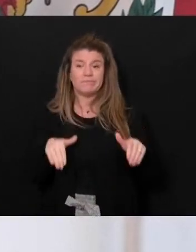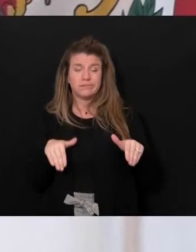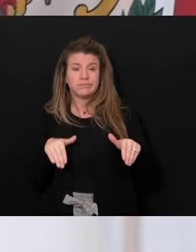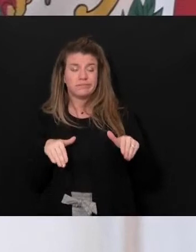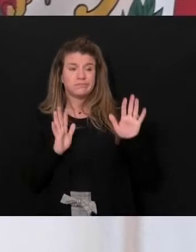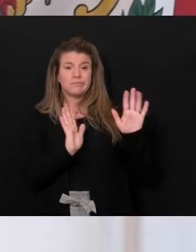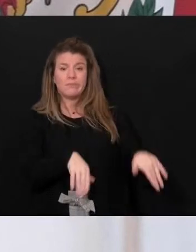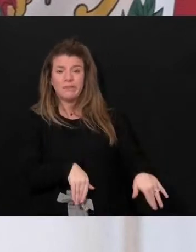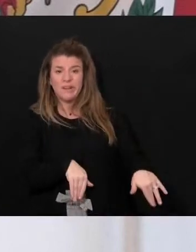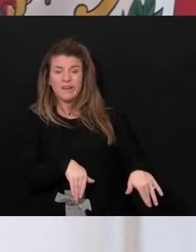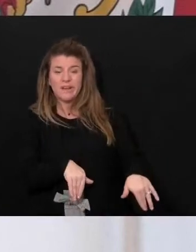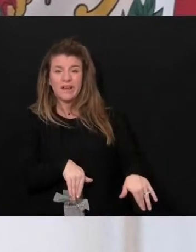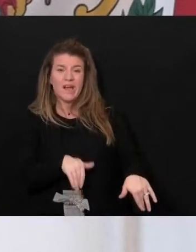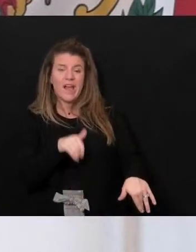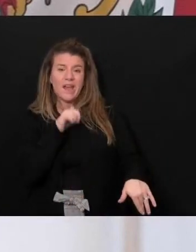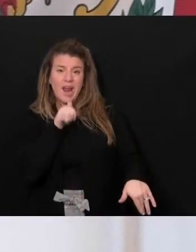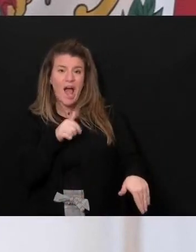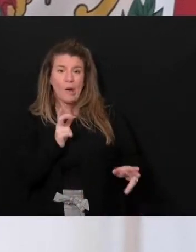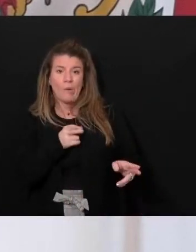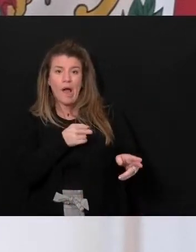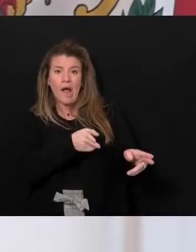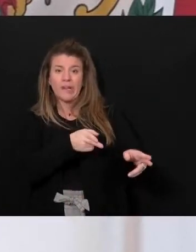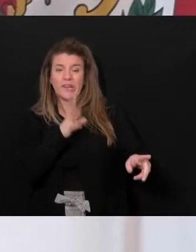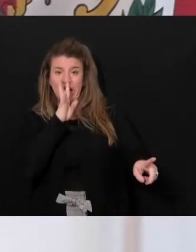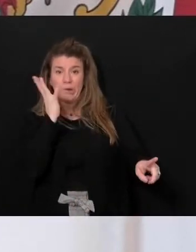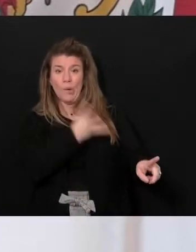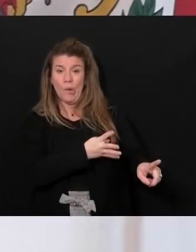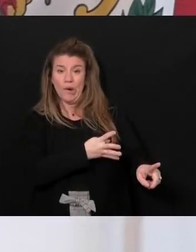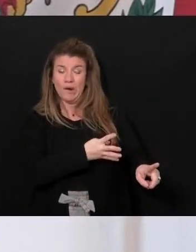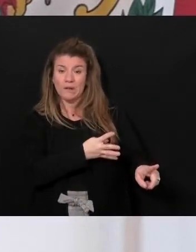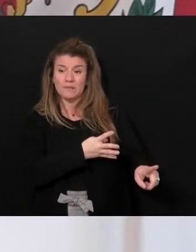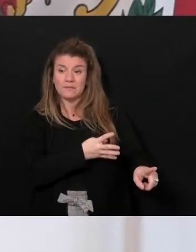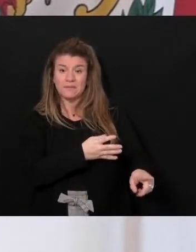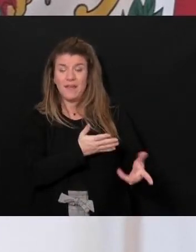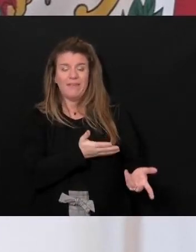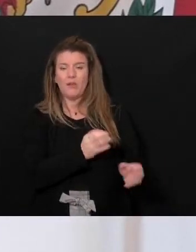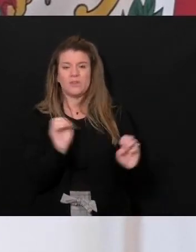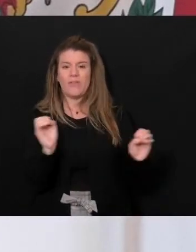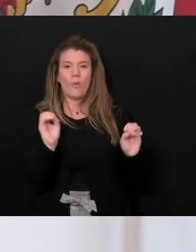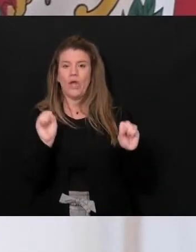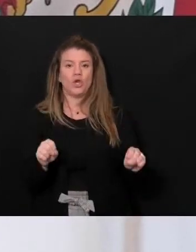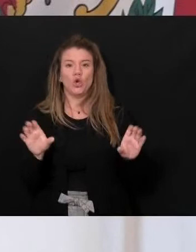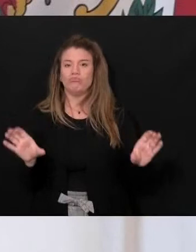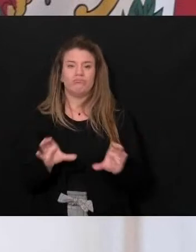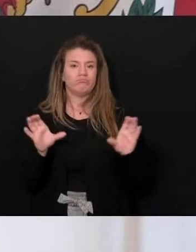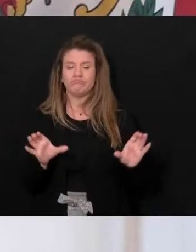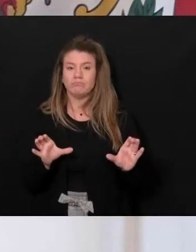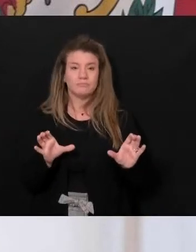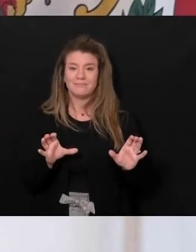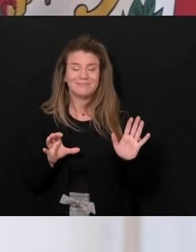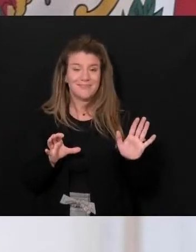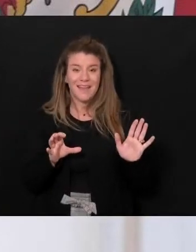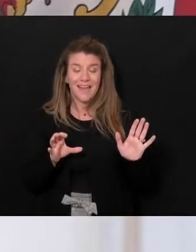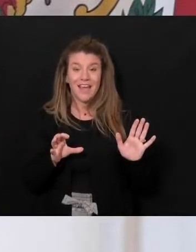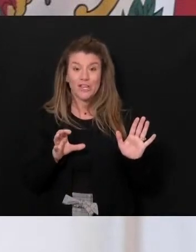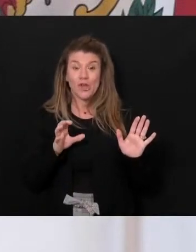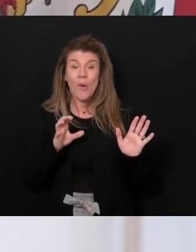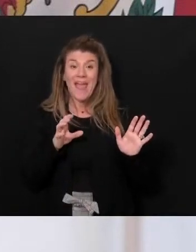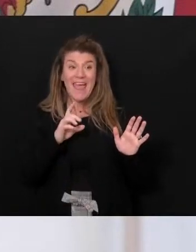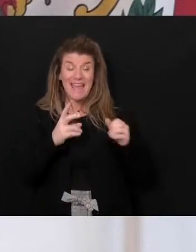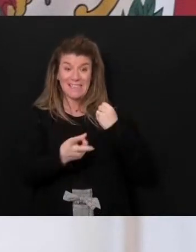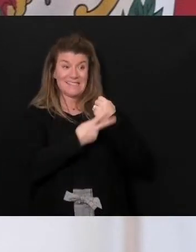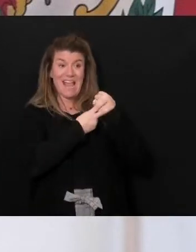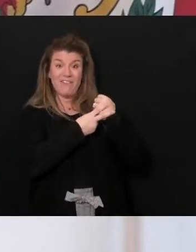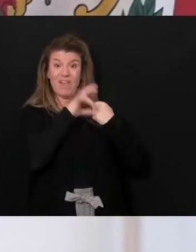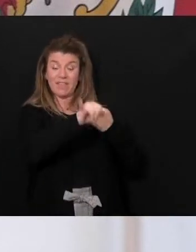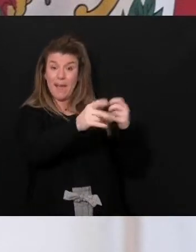bit longer, this hospital would have been mothballed. Not only did we save a lot of jobs, and not only